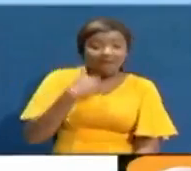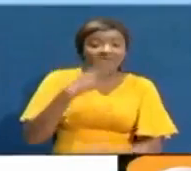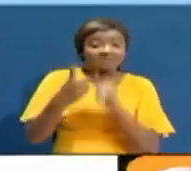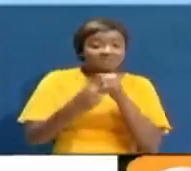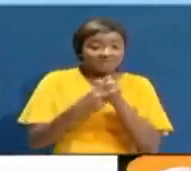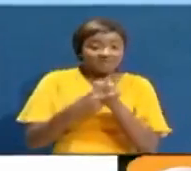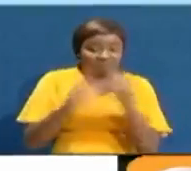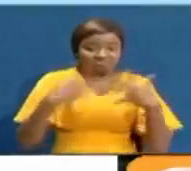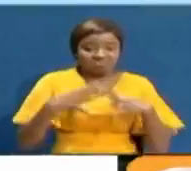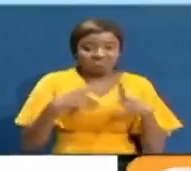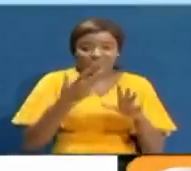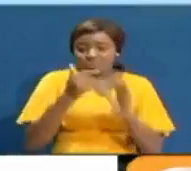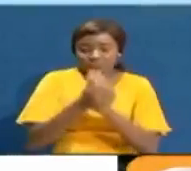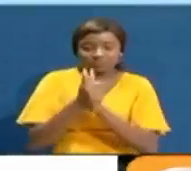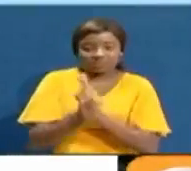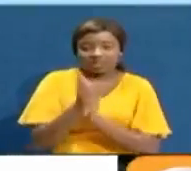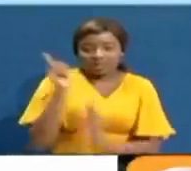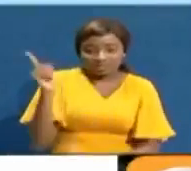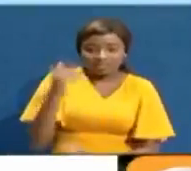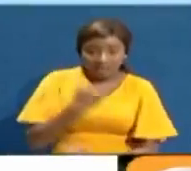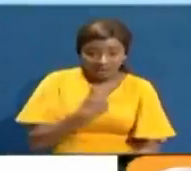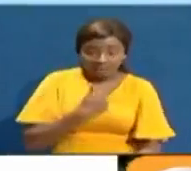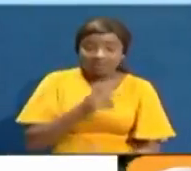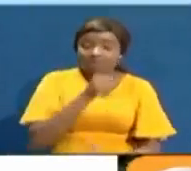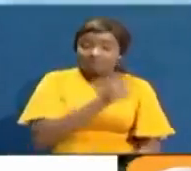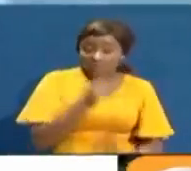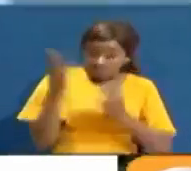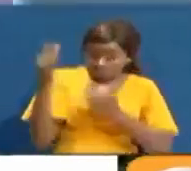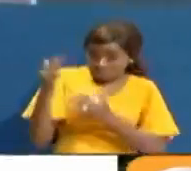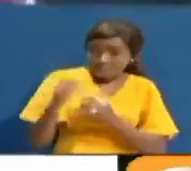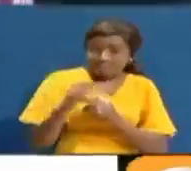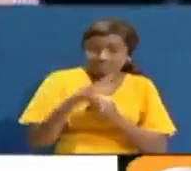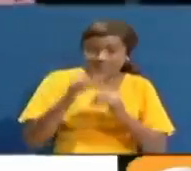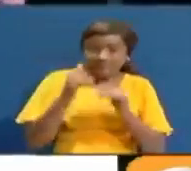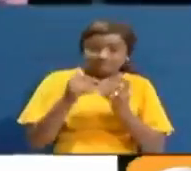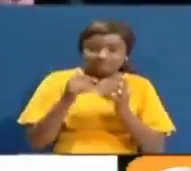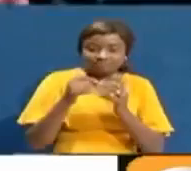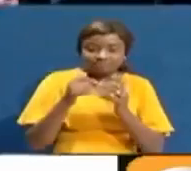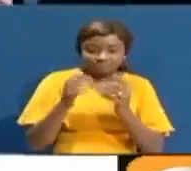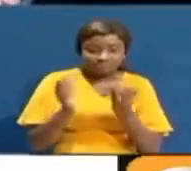local paragliders. Kibet and his teammates are hoping their aerial